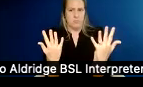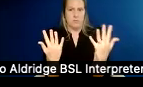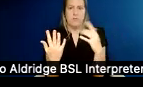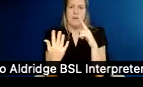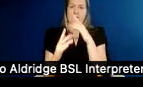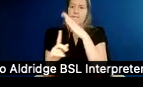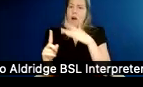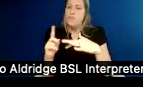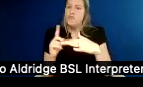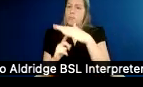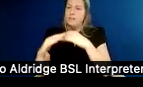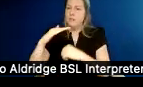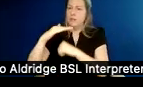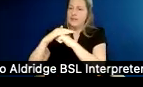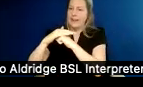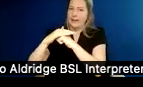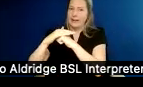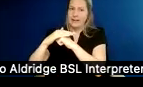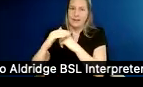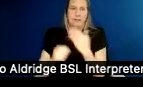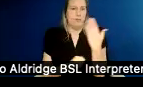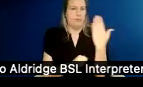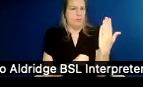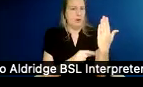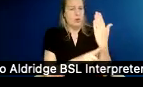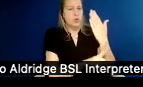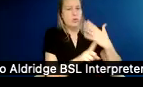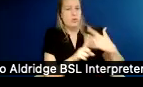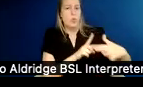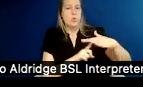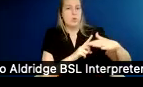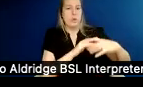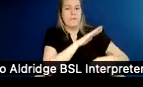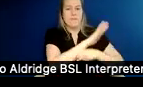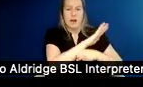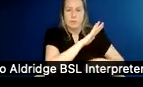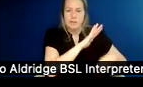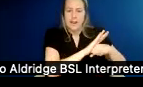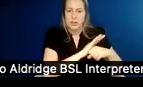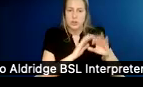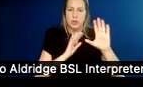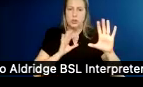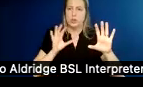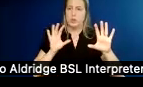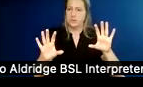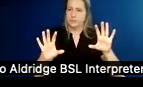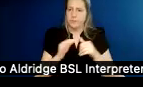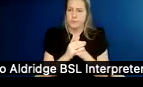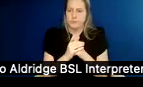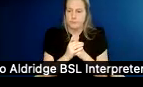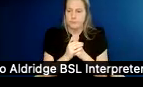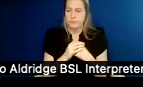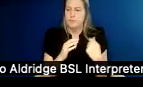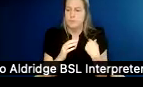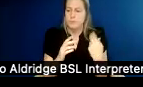those days. So the environmental ceiling is exactly redrawn from the planetary boundaries. The social foundation, I drew on indicators that